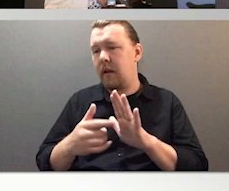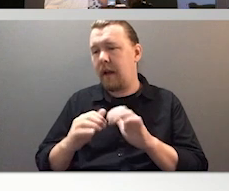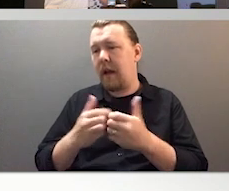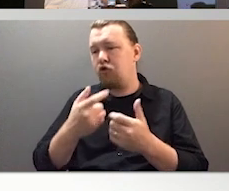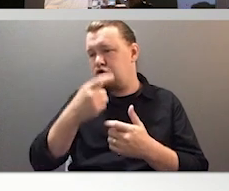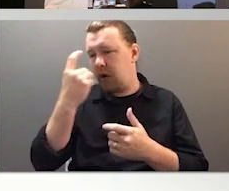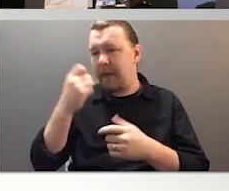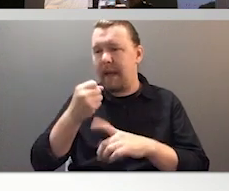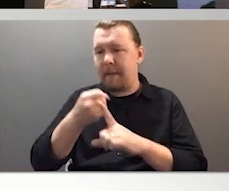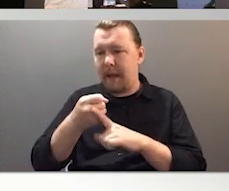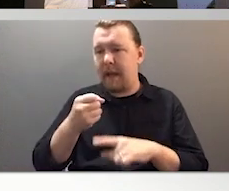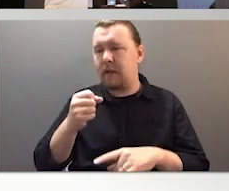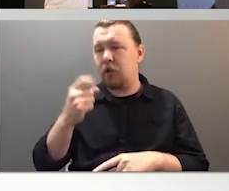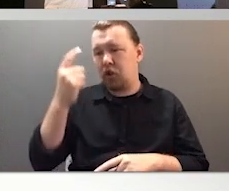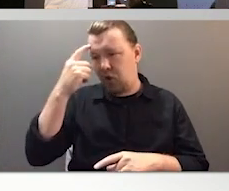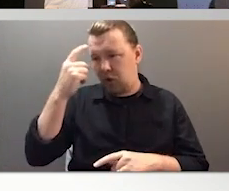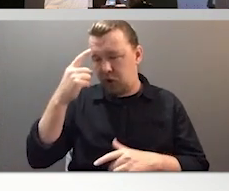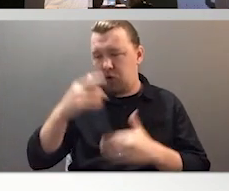And so